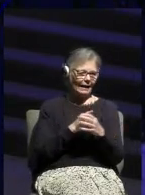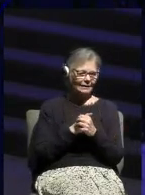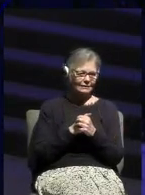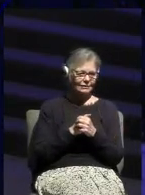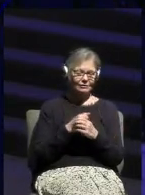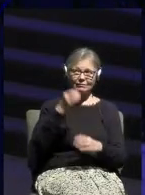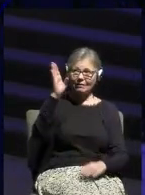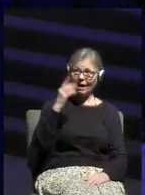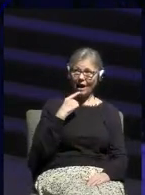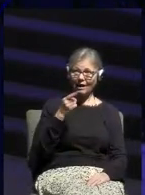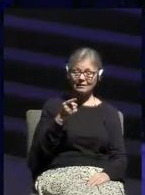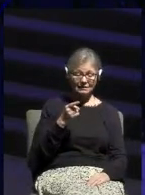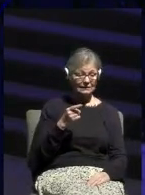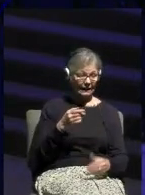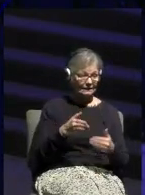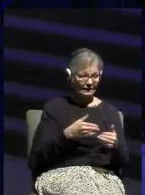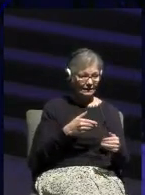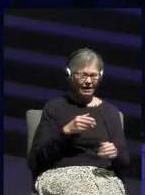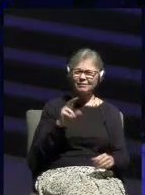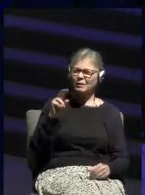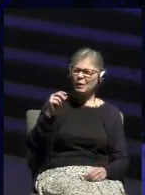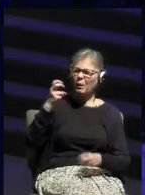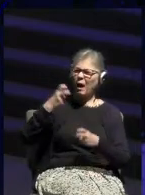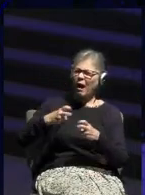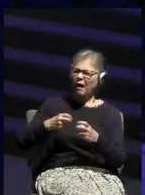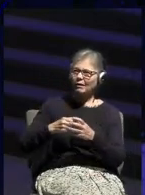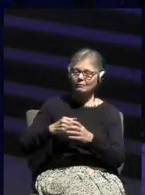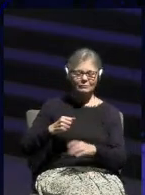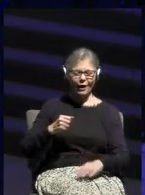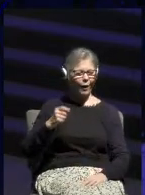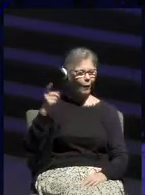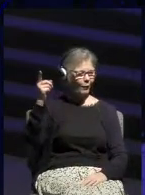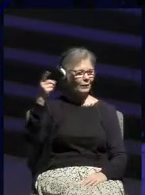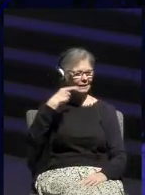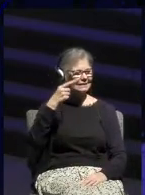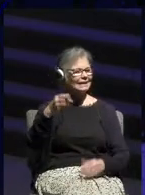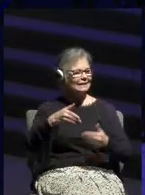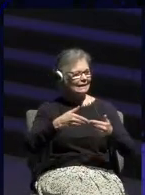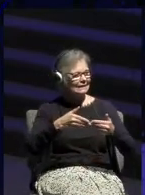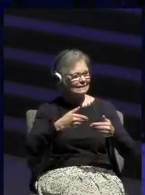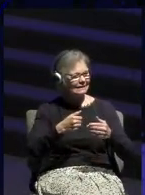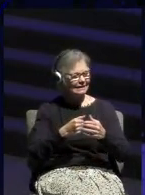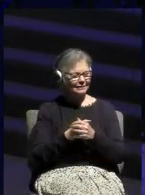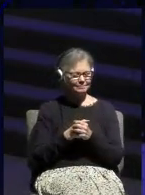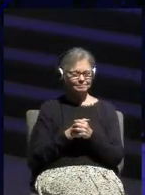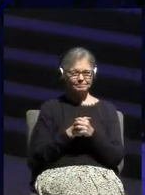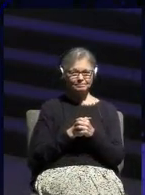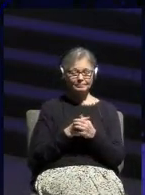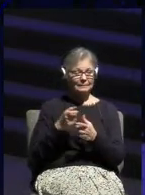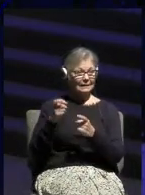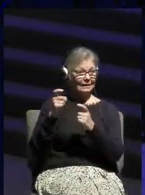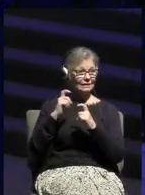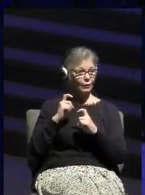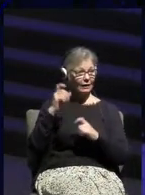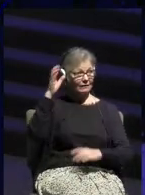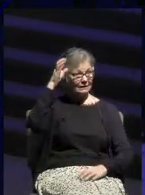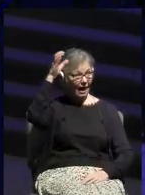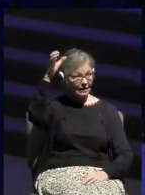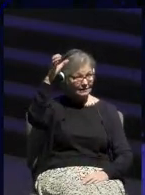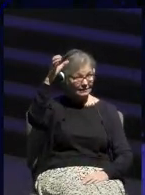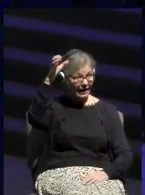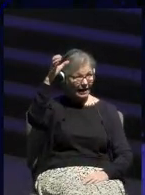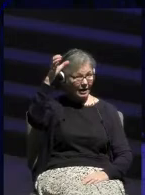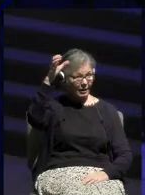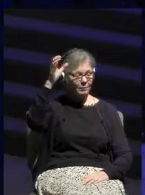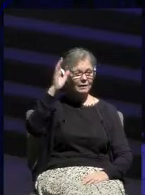like, it's so easy. And we're like, no, it's hard. It's actually easy. And he gives us this concept